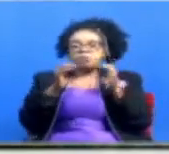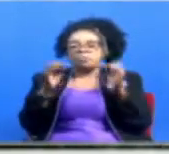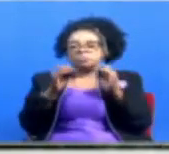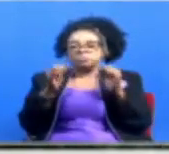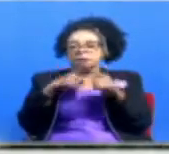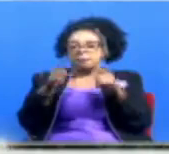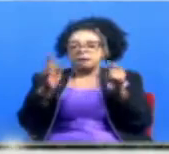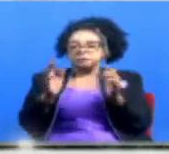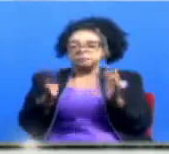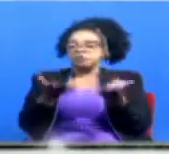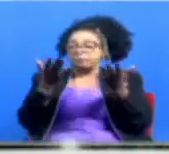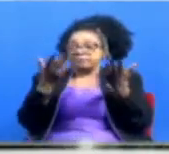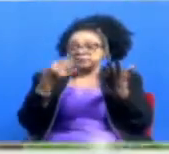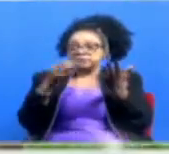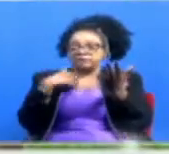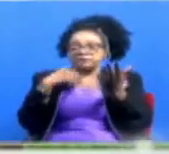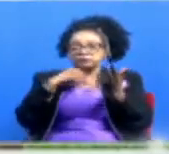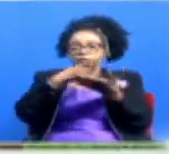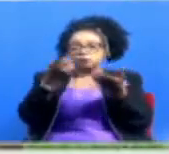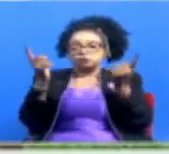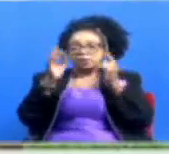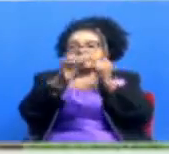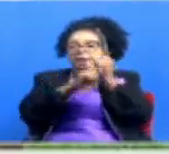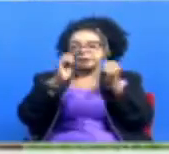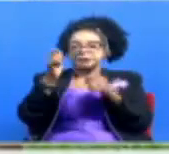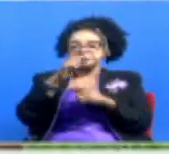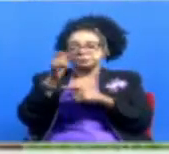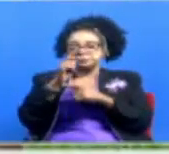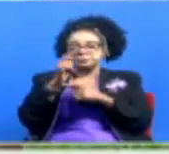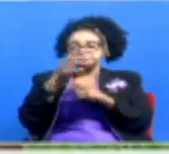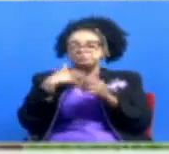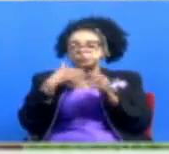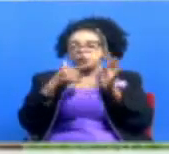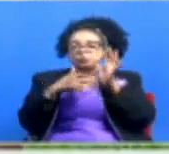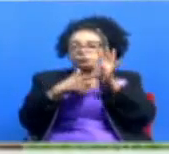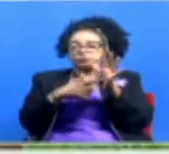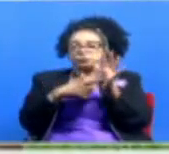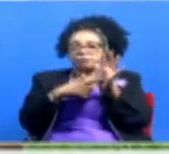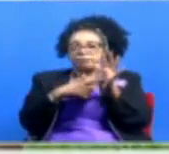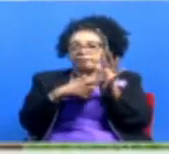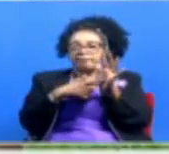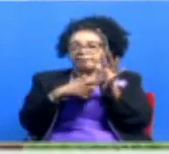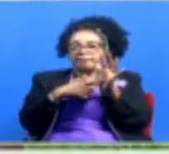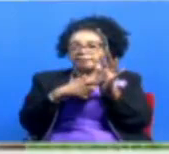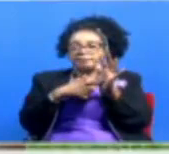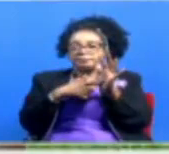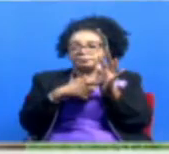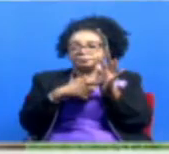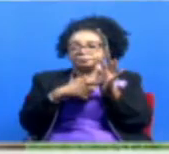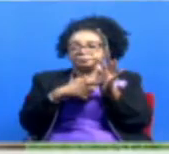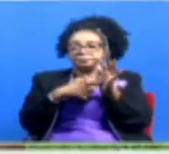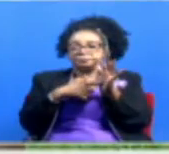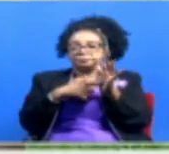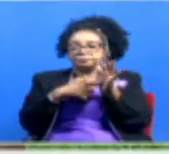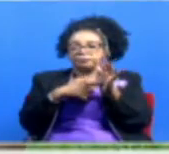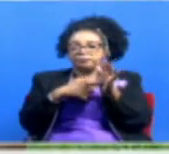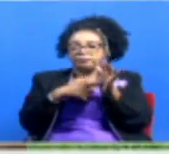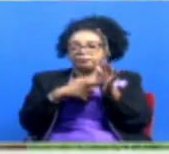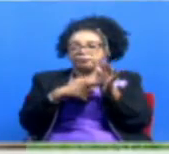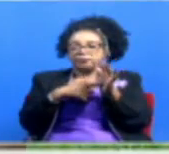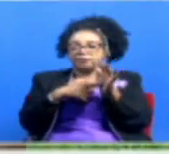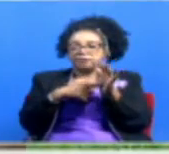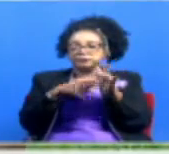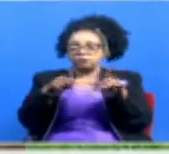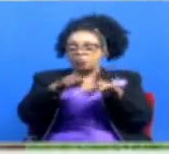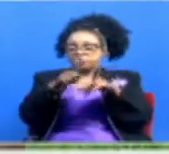to tens of youths across Western Kenya. We wanted to show the youths of this great country and also